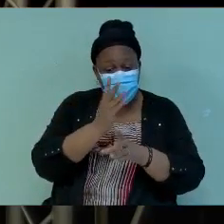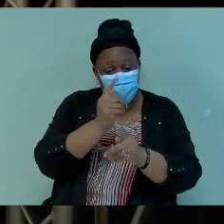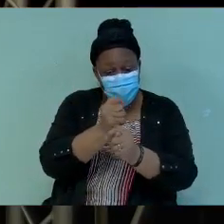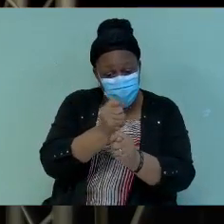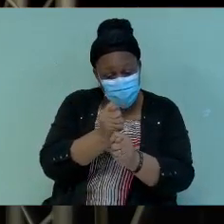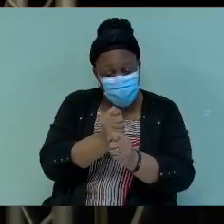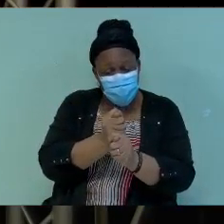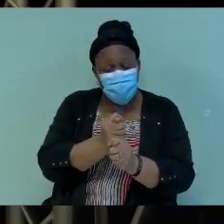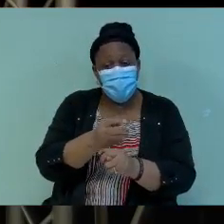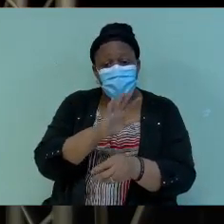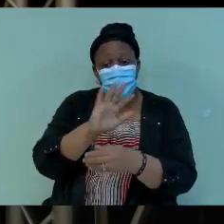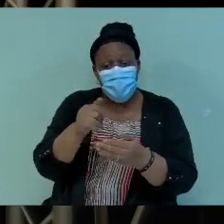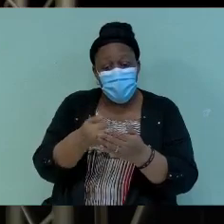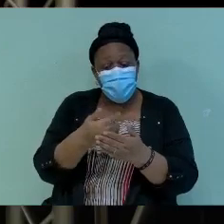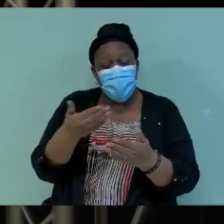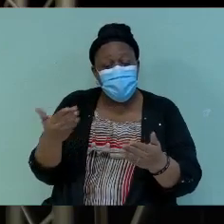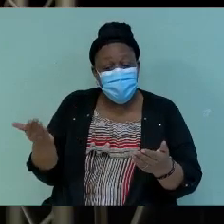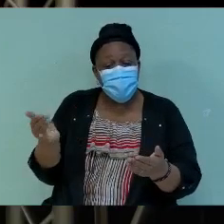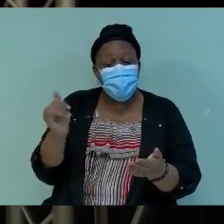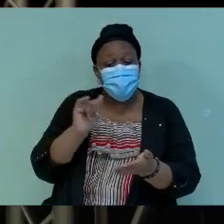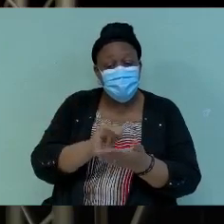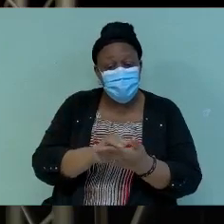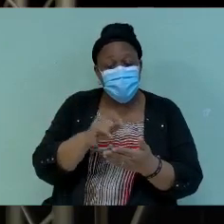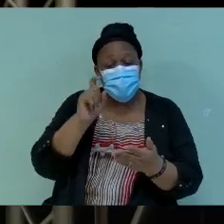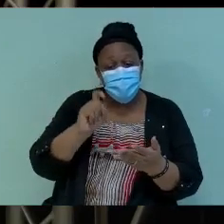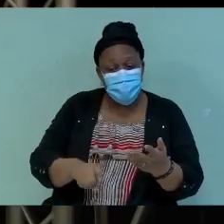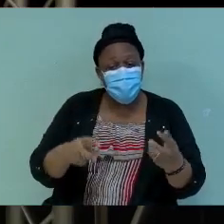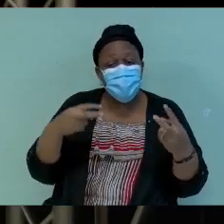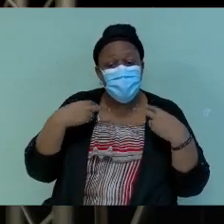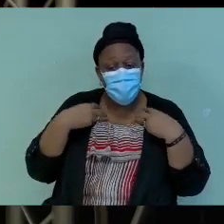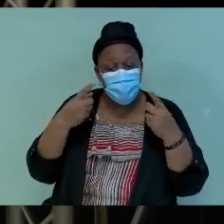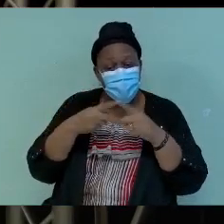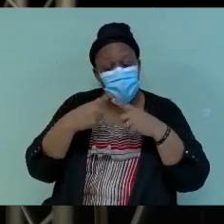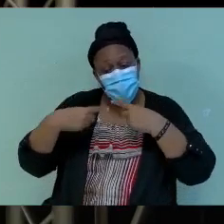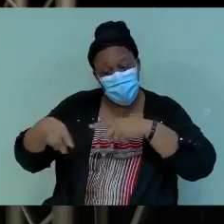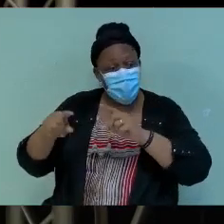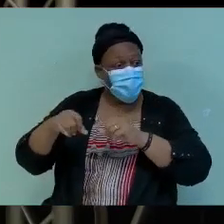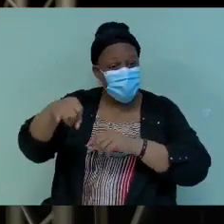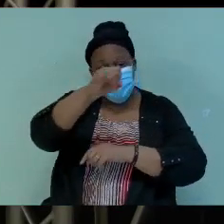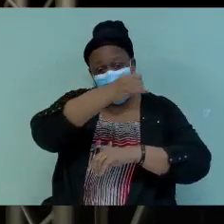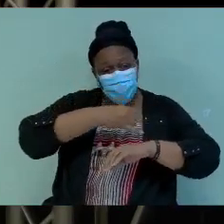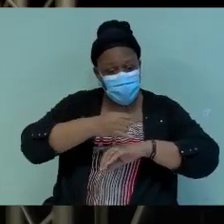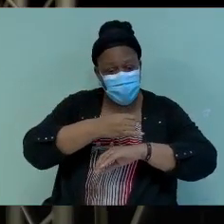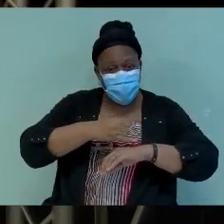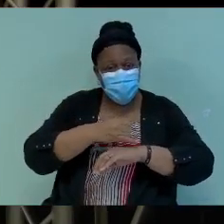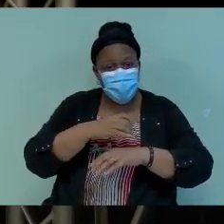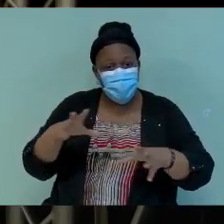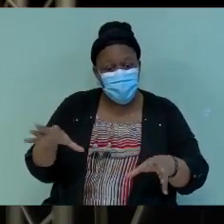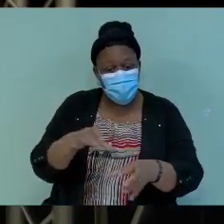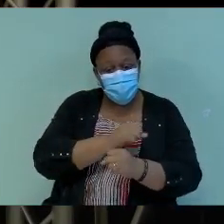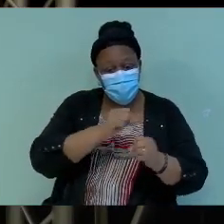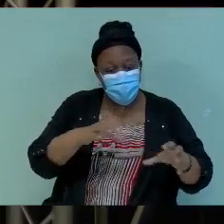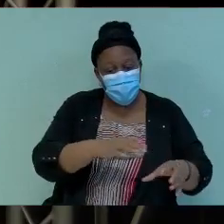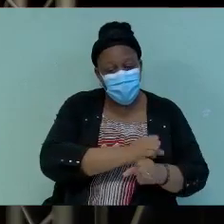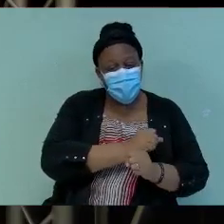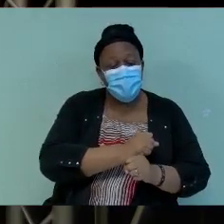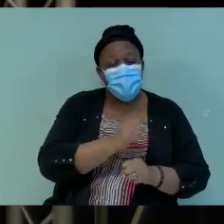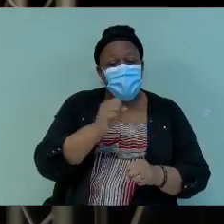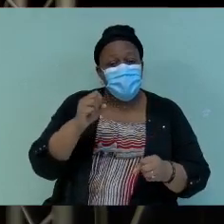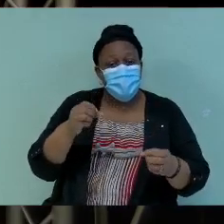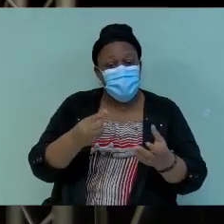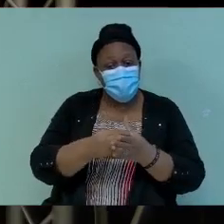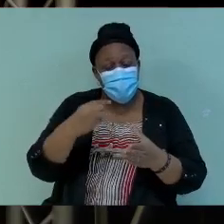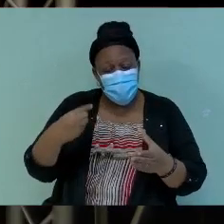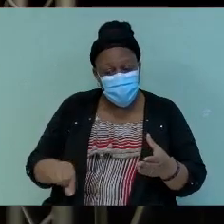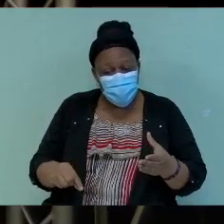material, and are kept informed as to what time they are required out to work. It